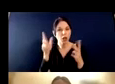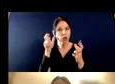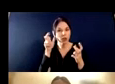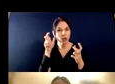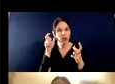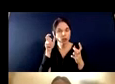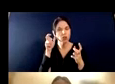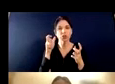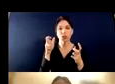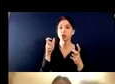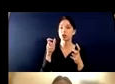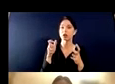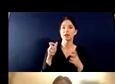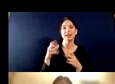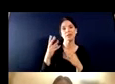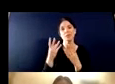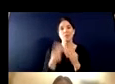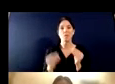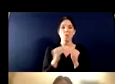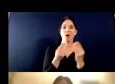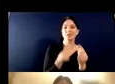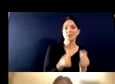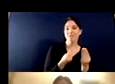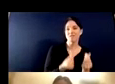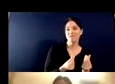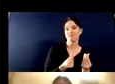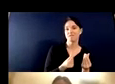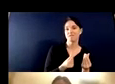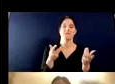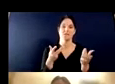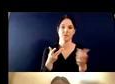via bone conduction compared to air conduction.